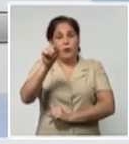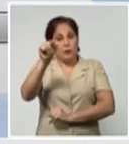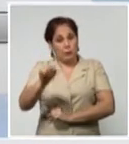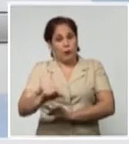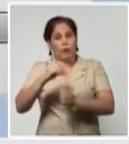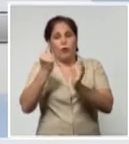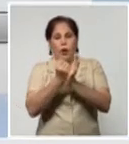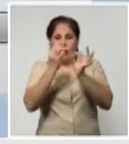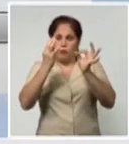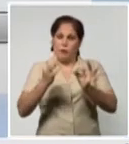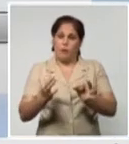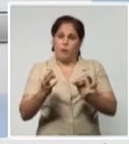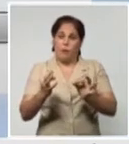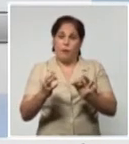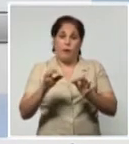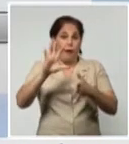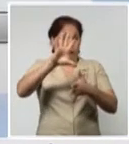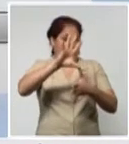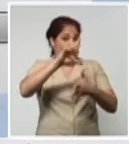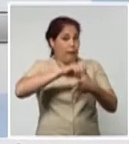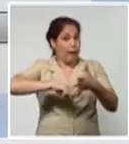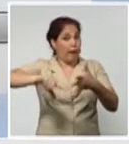4,170,615 confirmed cases,